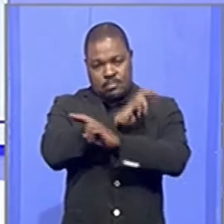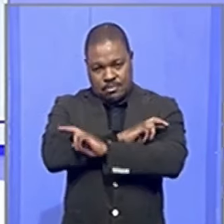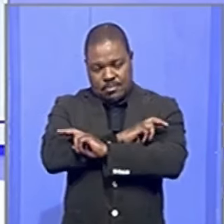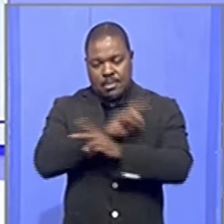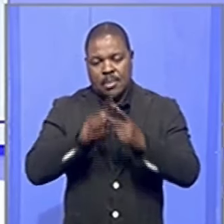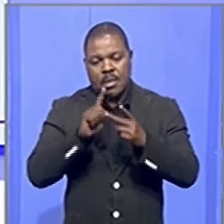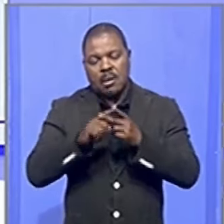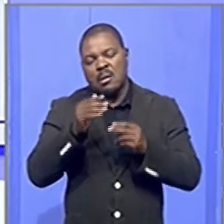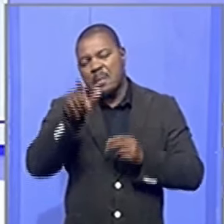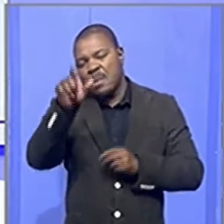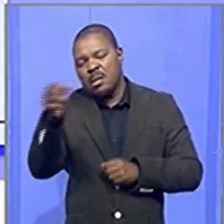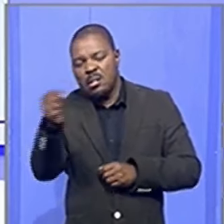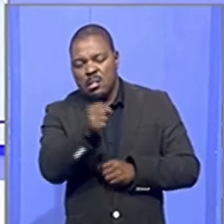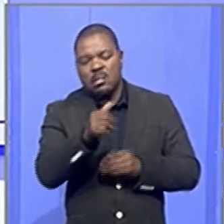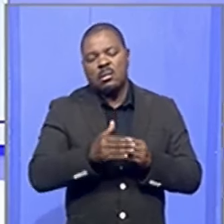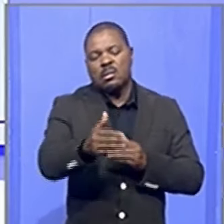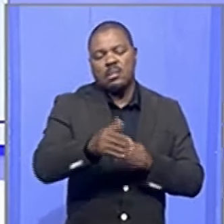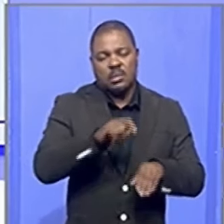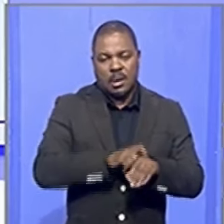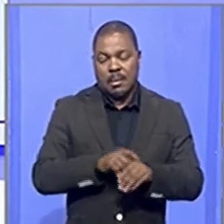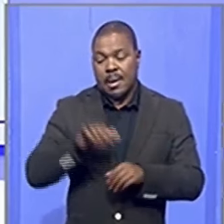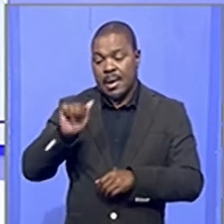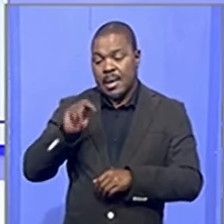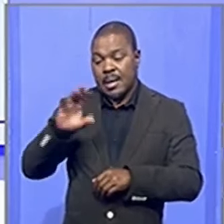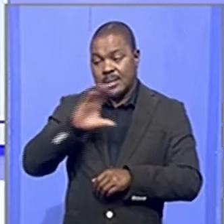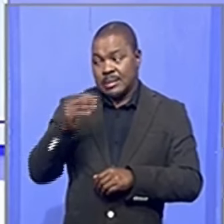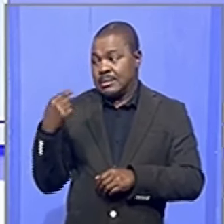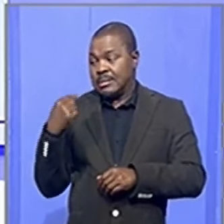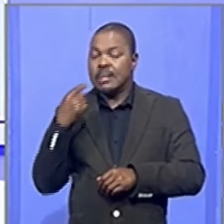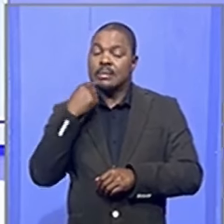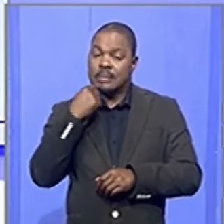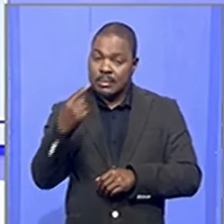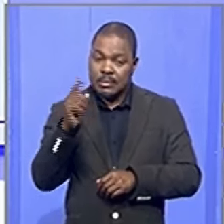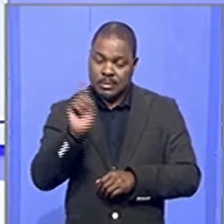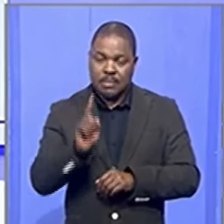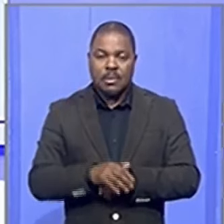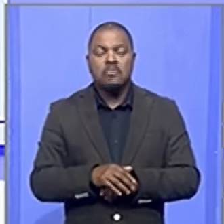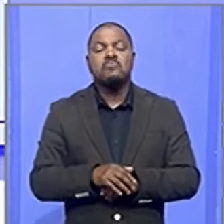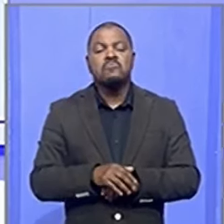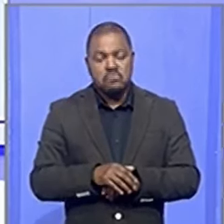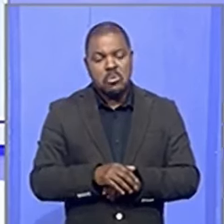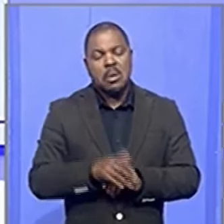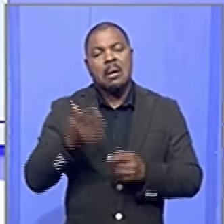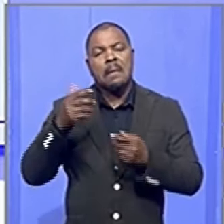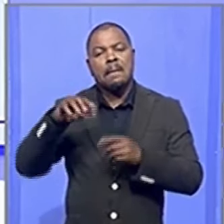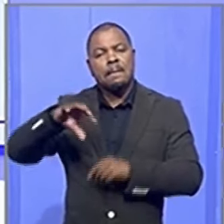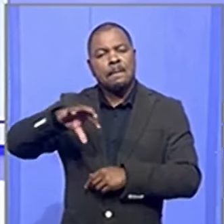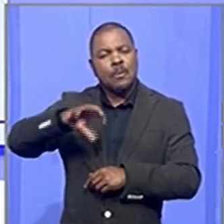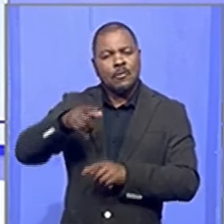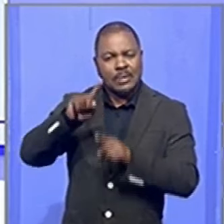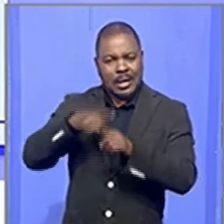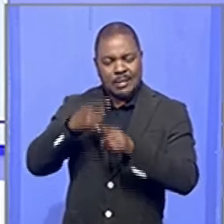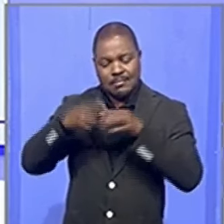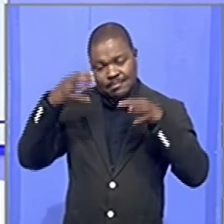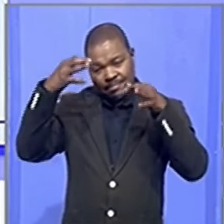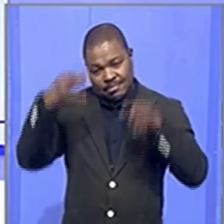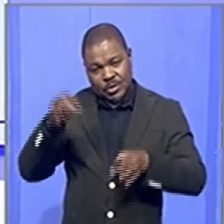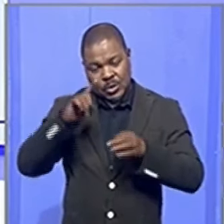ga lebakanyana ge le ANC ka provinceng yeo pijana e tsebišitše ka mokgwa wa sengwala gore komiti phetiši ya province e tšere sephote sa